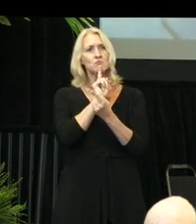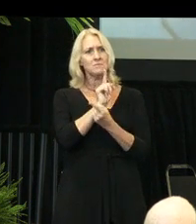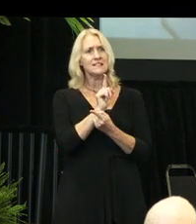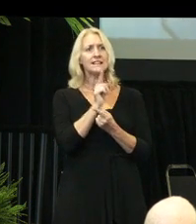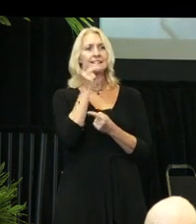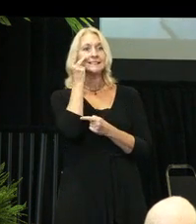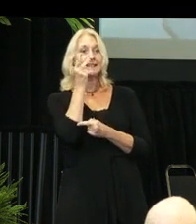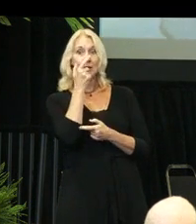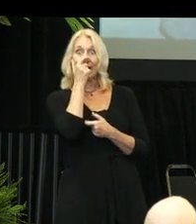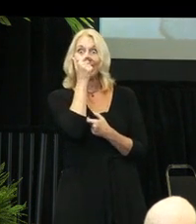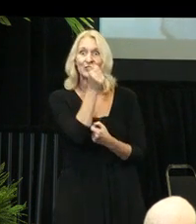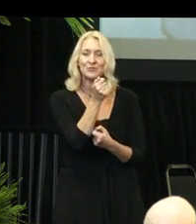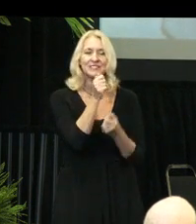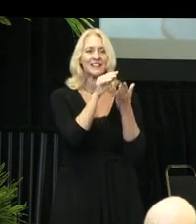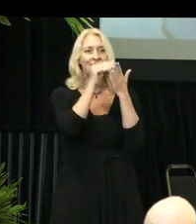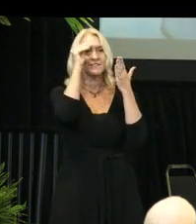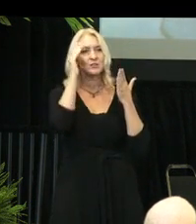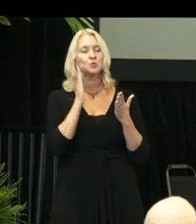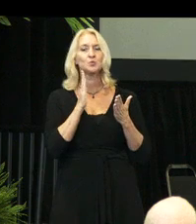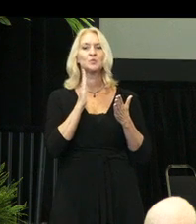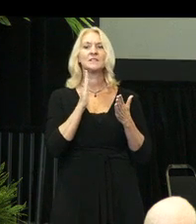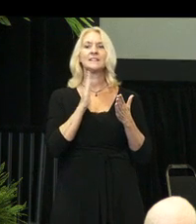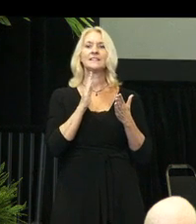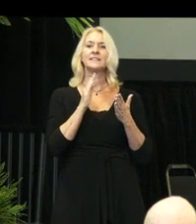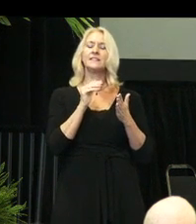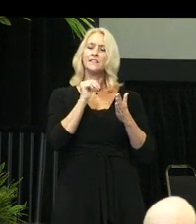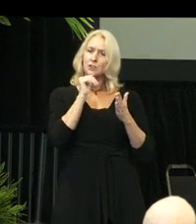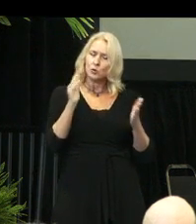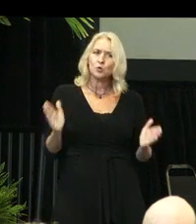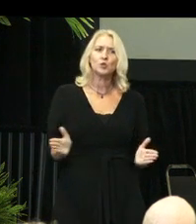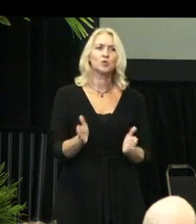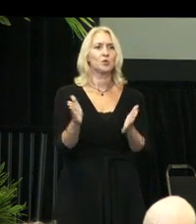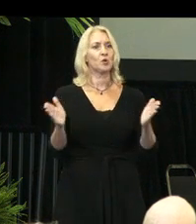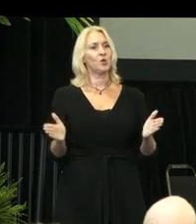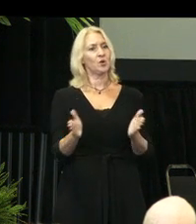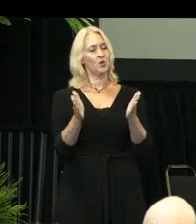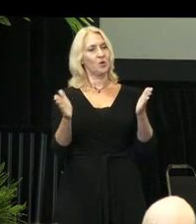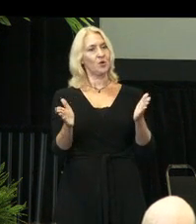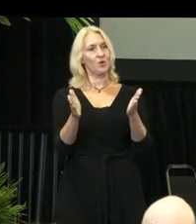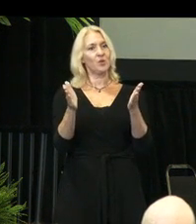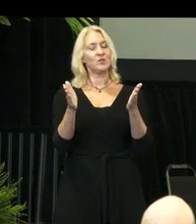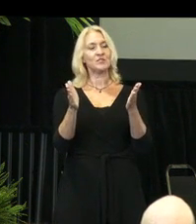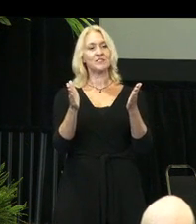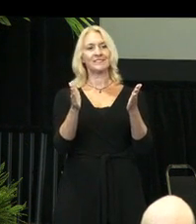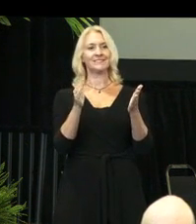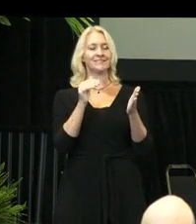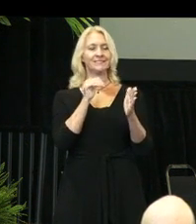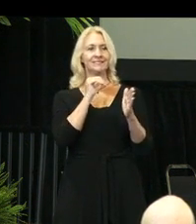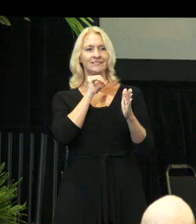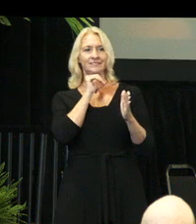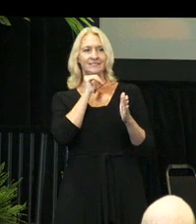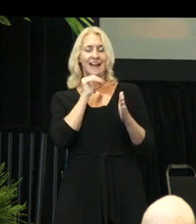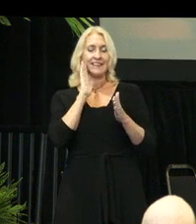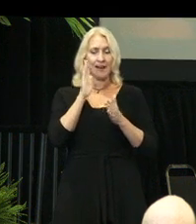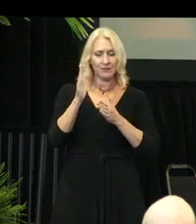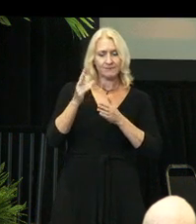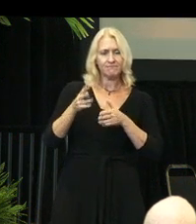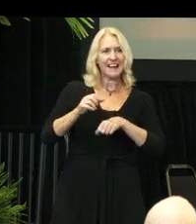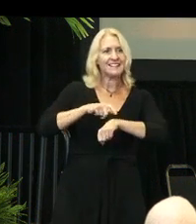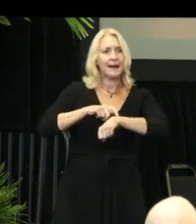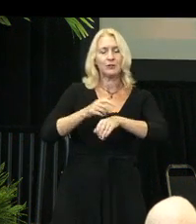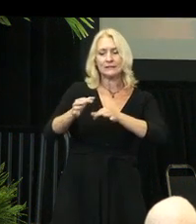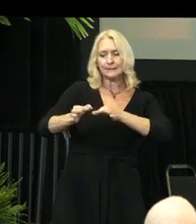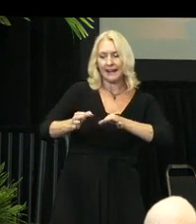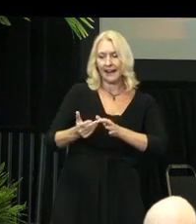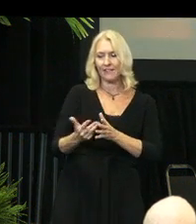the student. If you don't know what the question is or the answer, they sit with you, they make that time and they explain it. And he said,